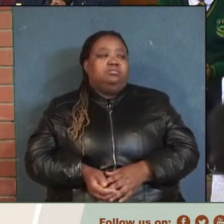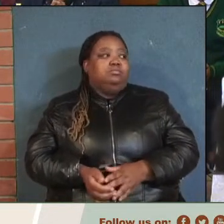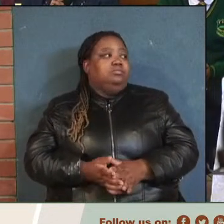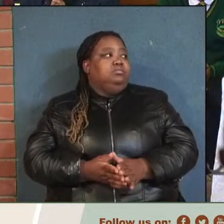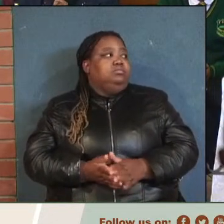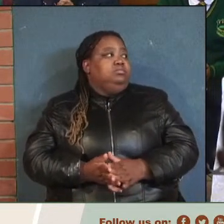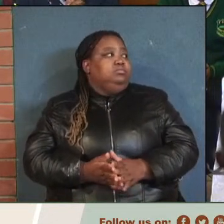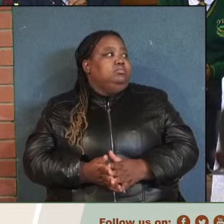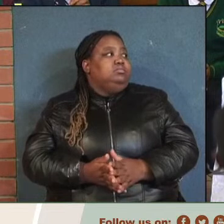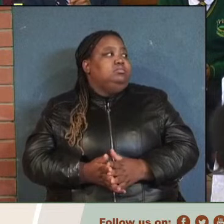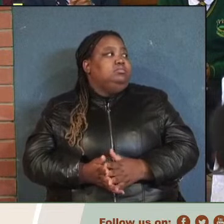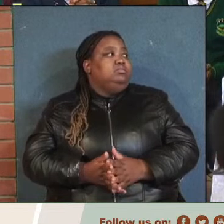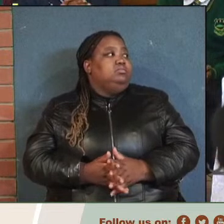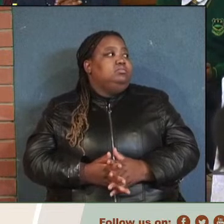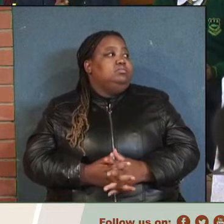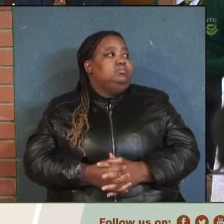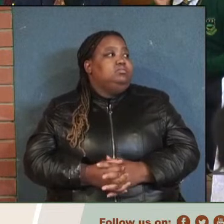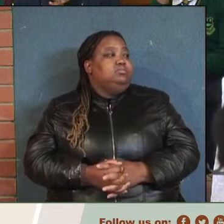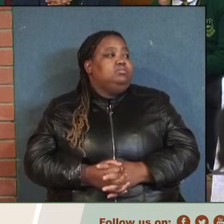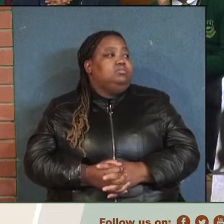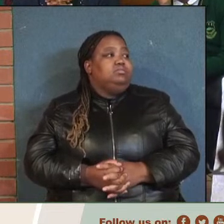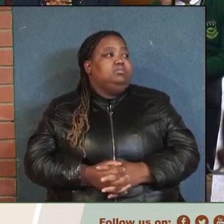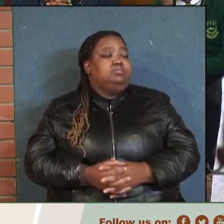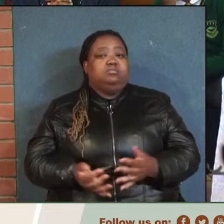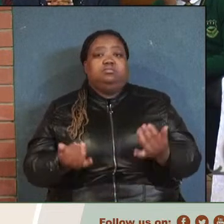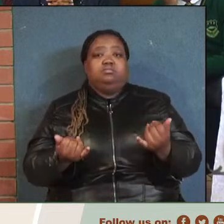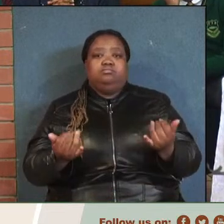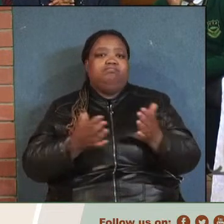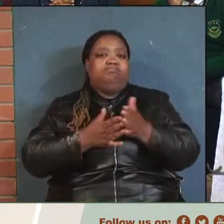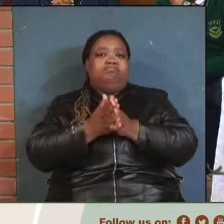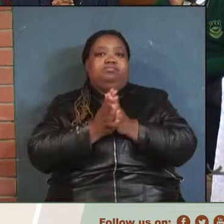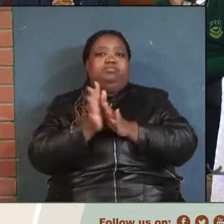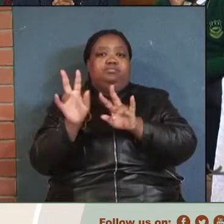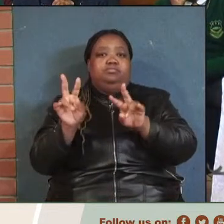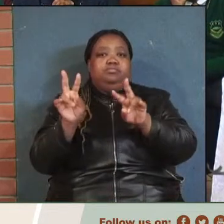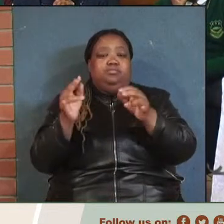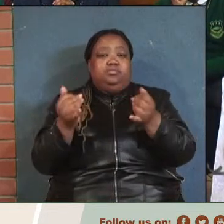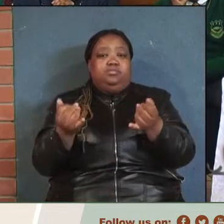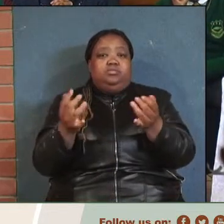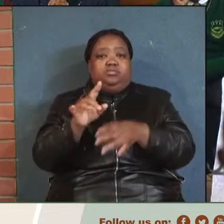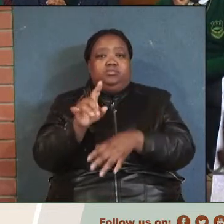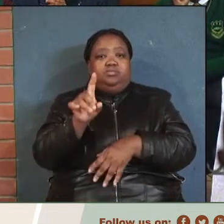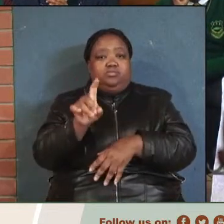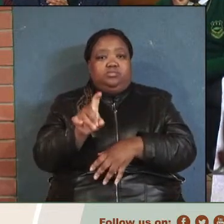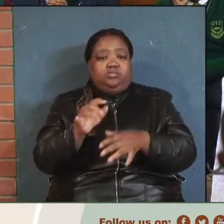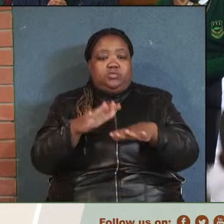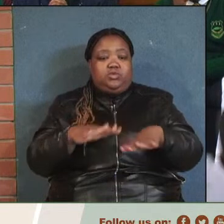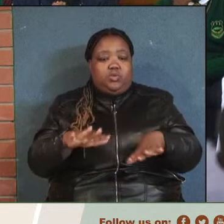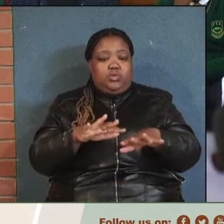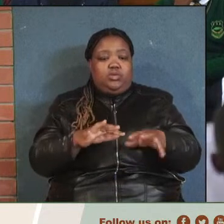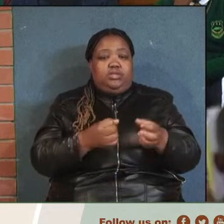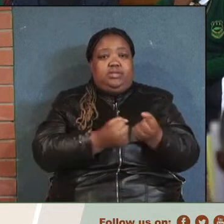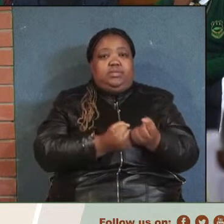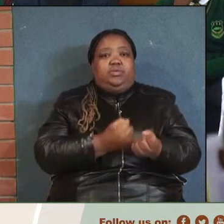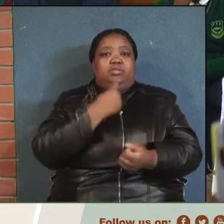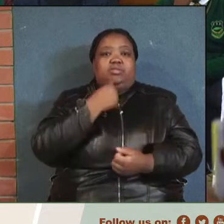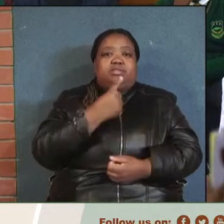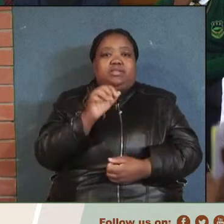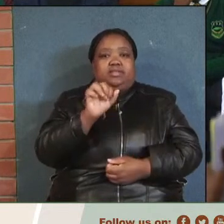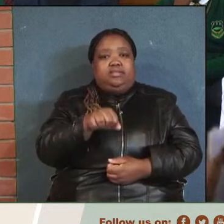The part we've been all waiting for, well, I speak for myself. I now put the question. All those in favor, say yes. Yes.